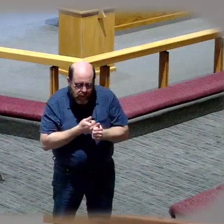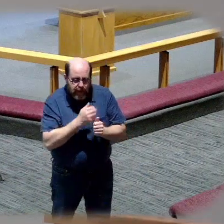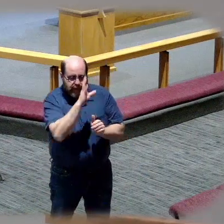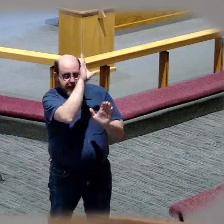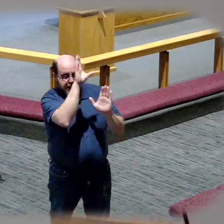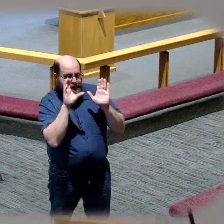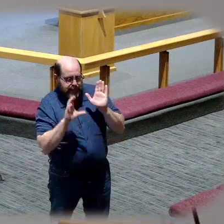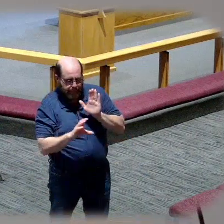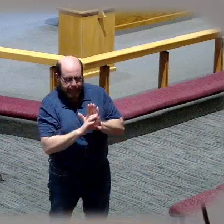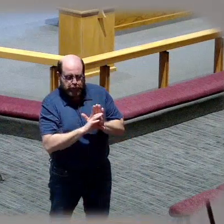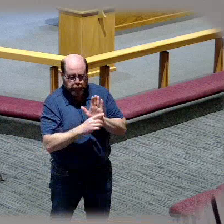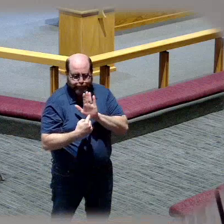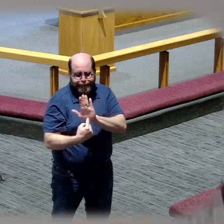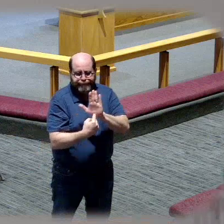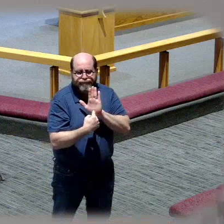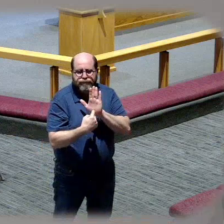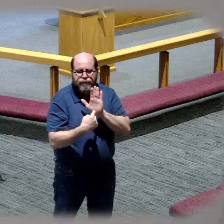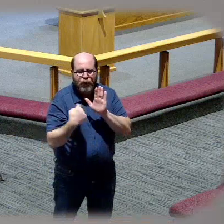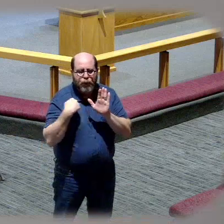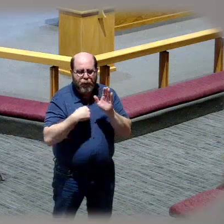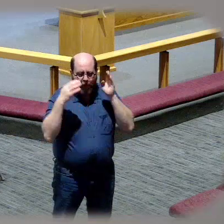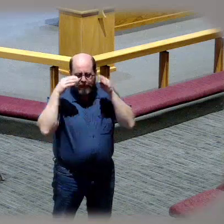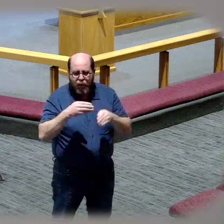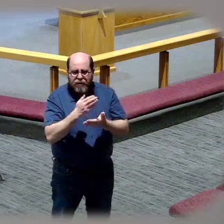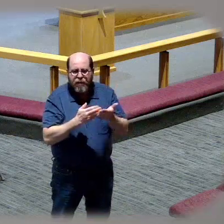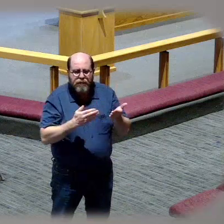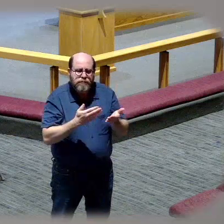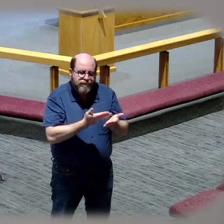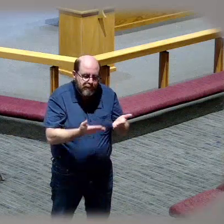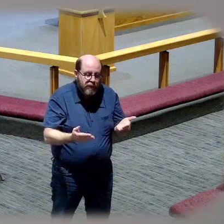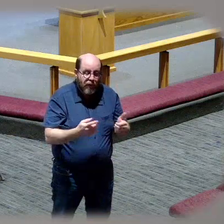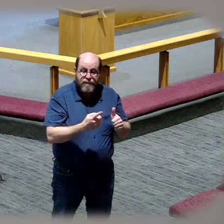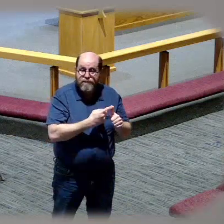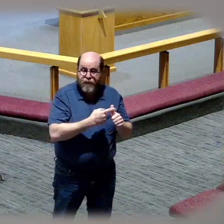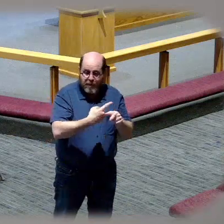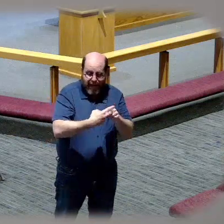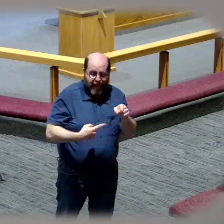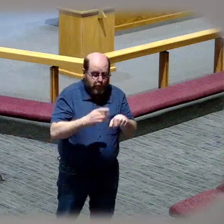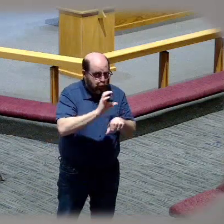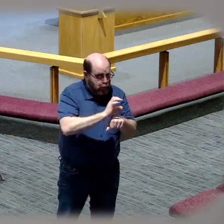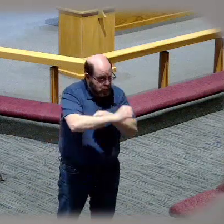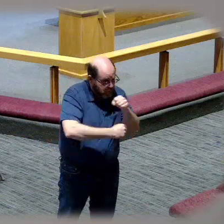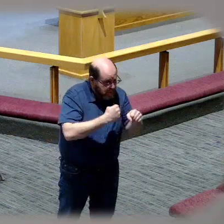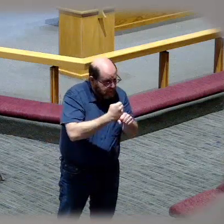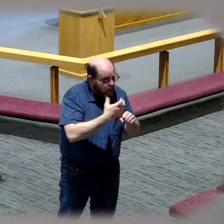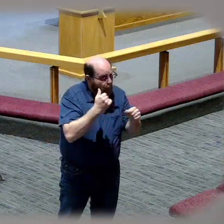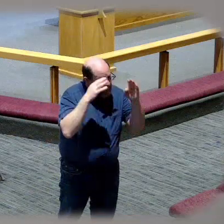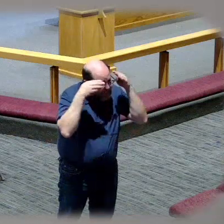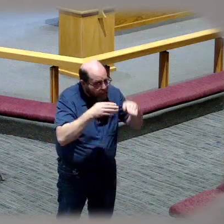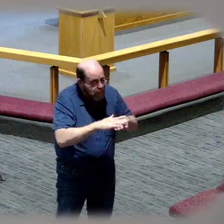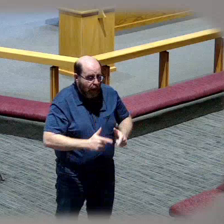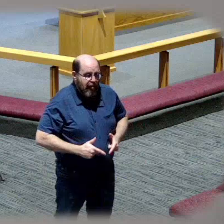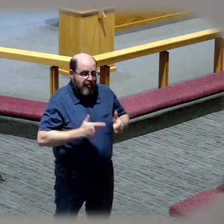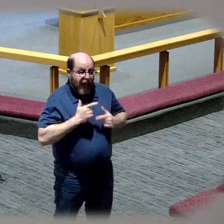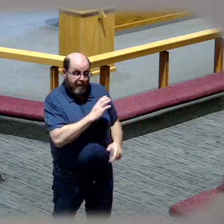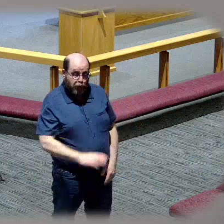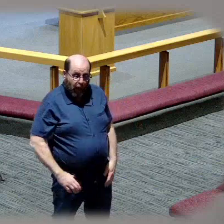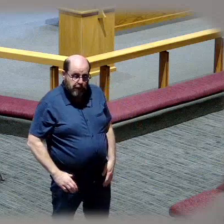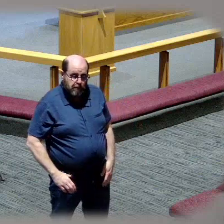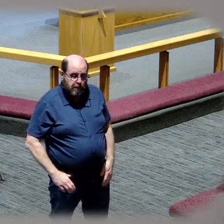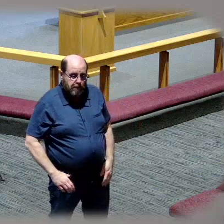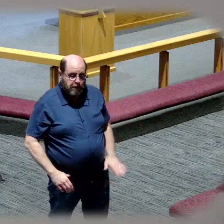we focus on a couple of things throughout the year. The first half of the church year is really focused on the life of Christ and